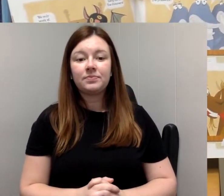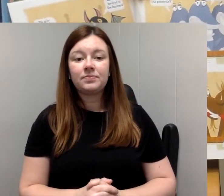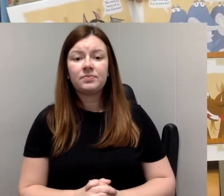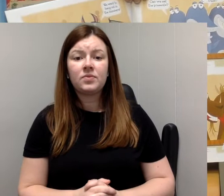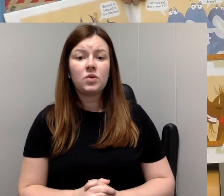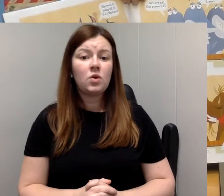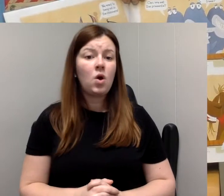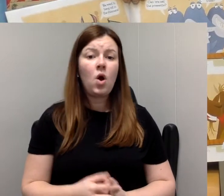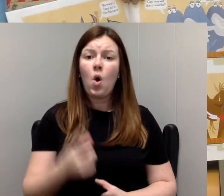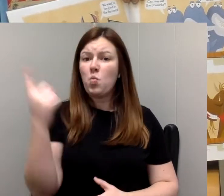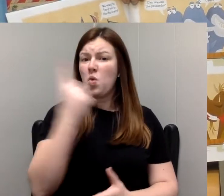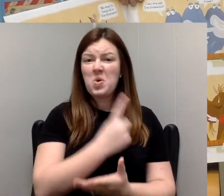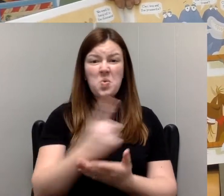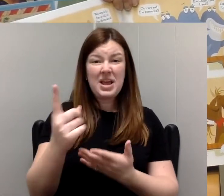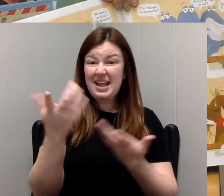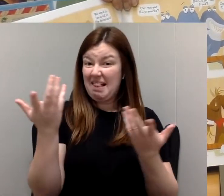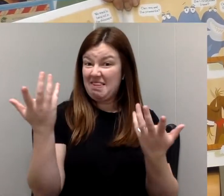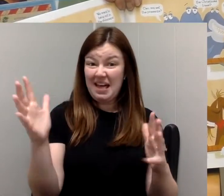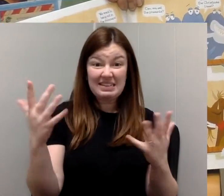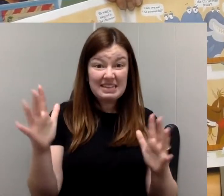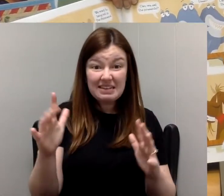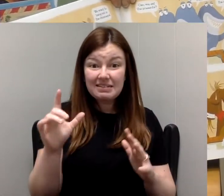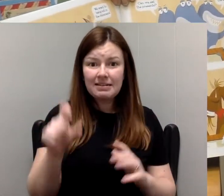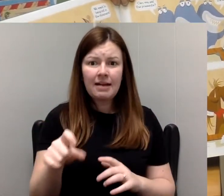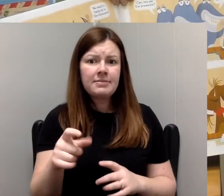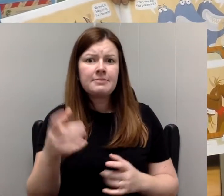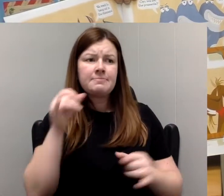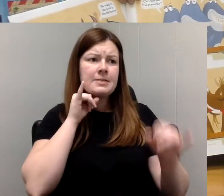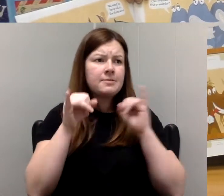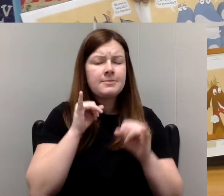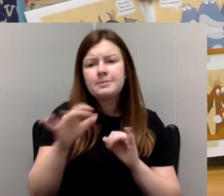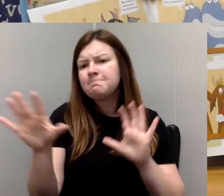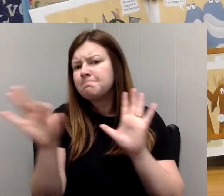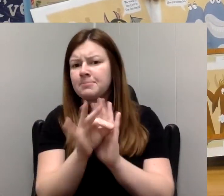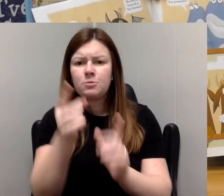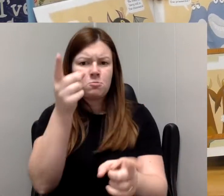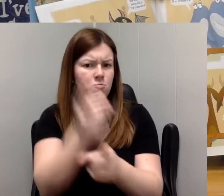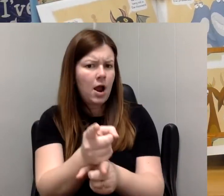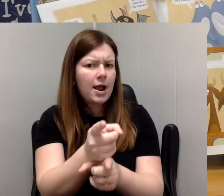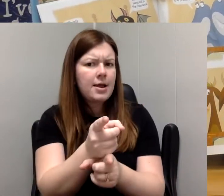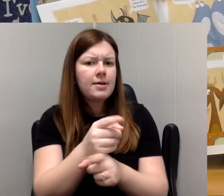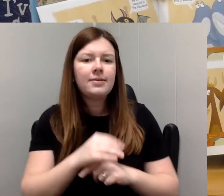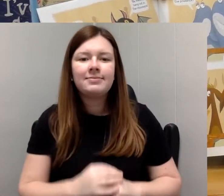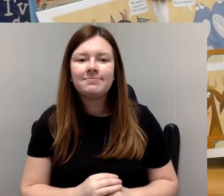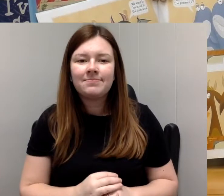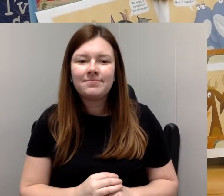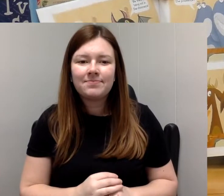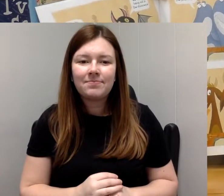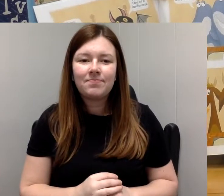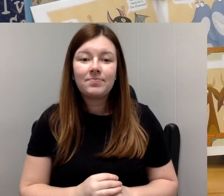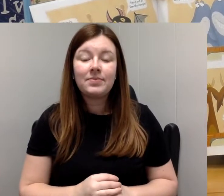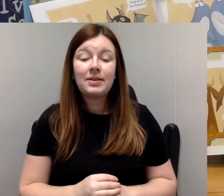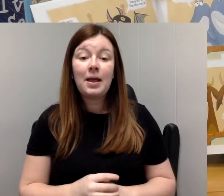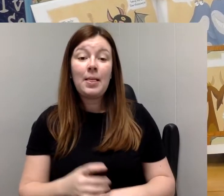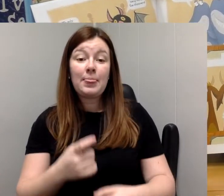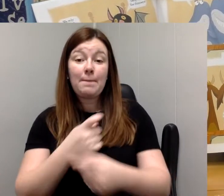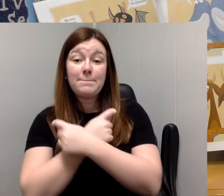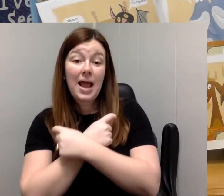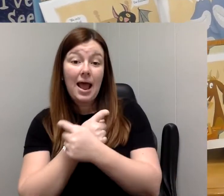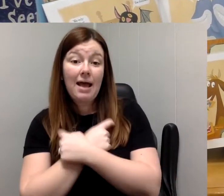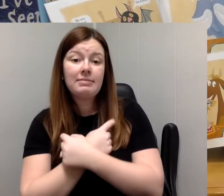We only had a week to get it right. We want to hang out in the chimneys, said the